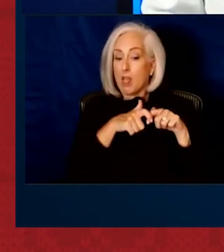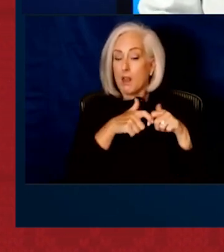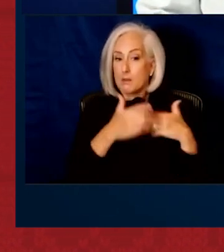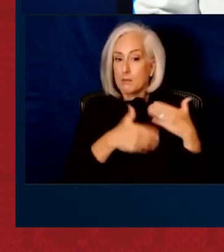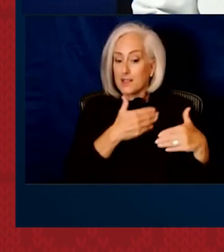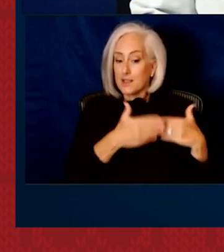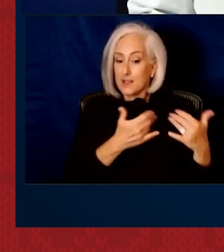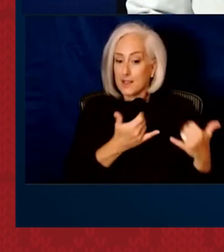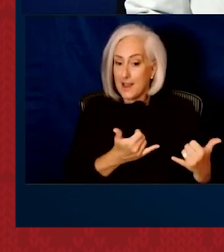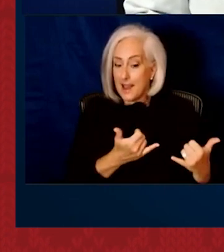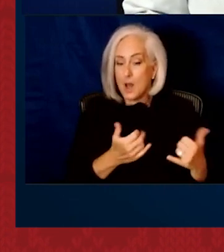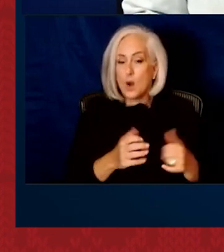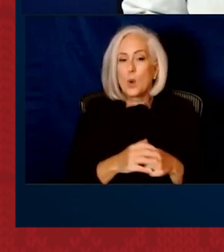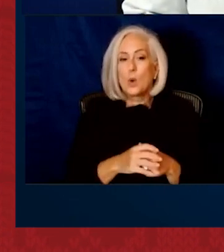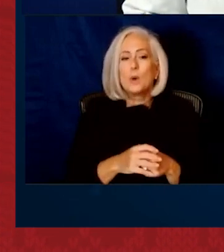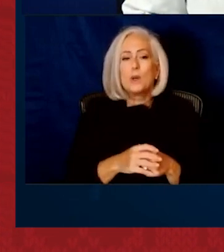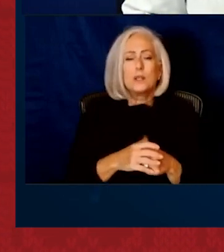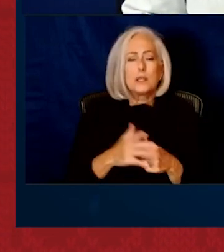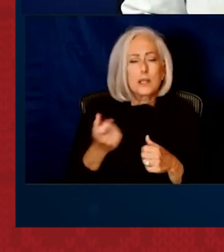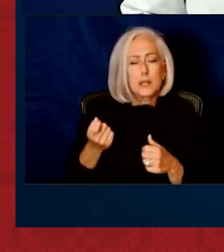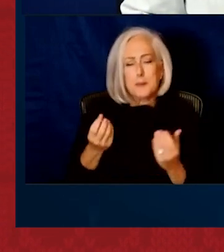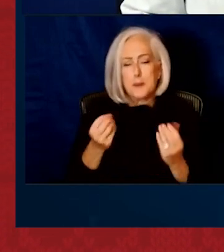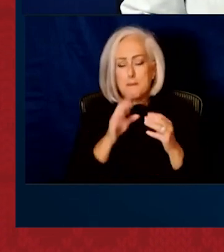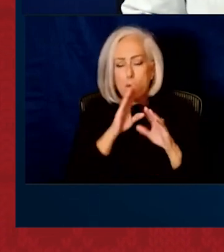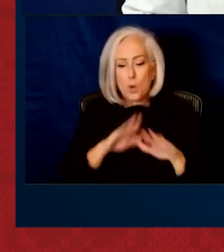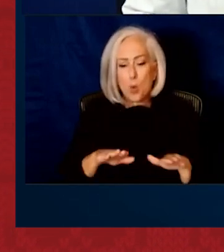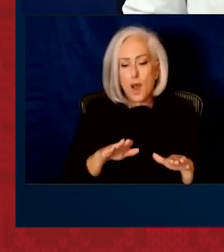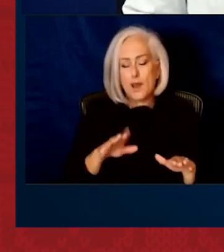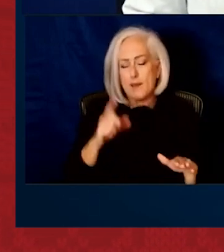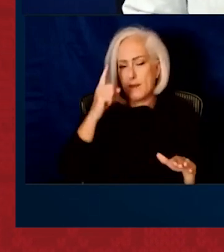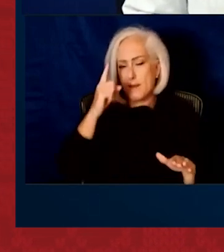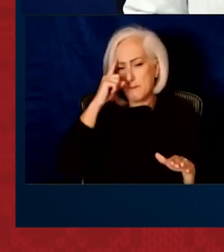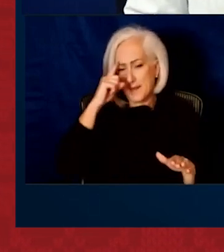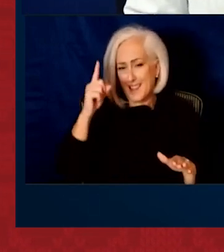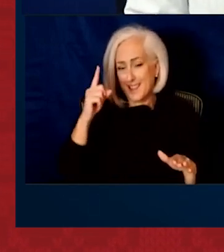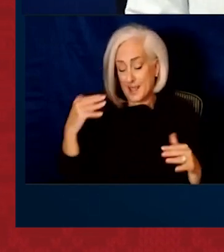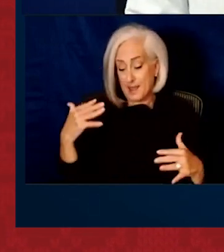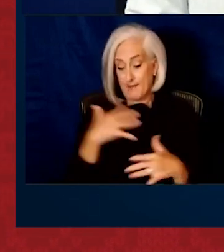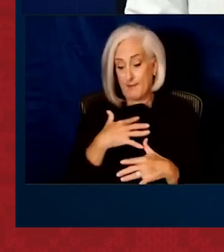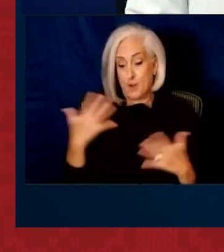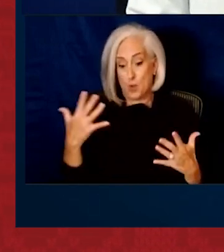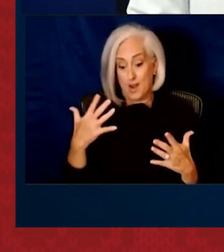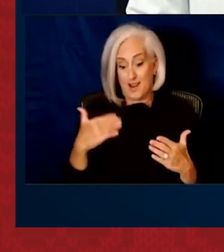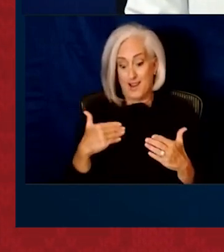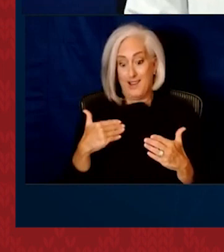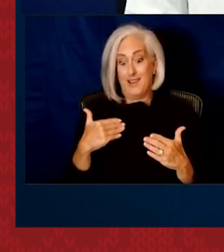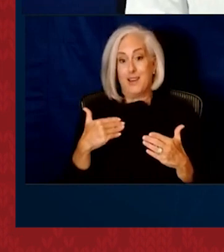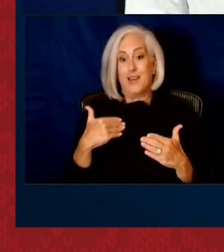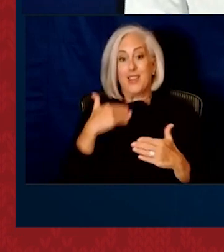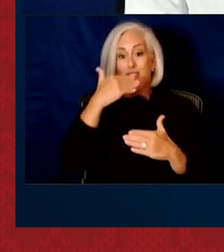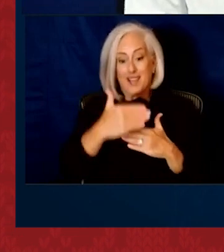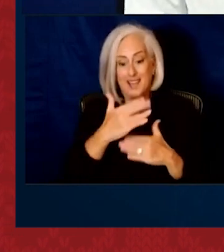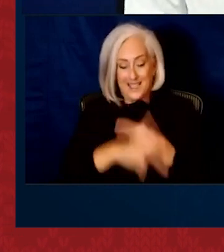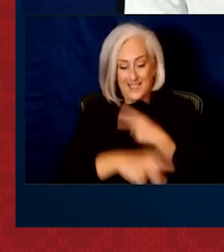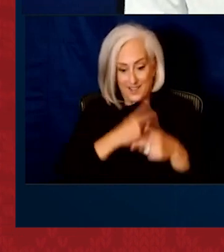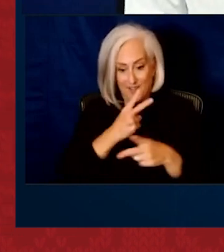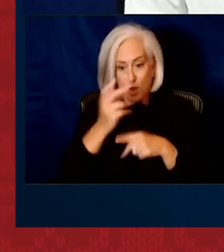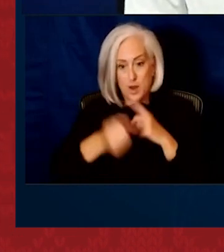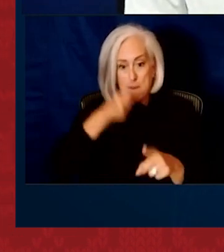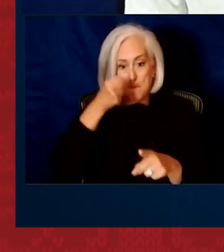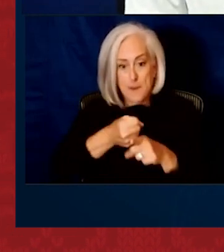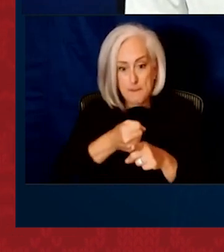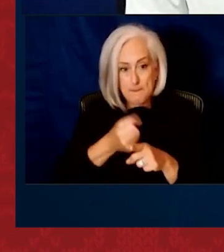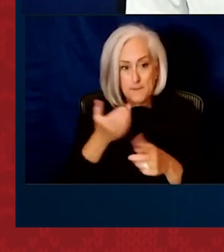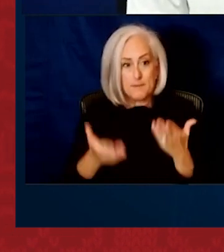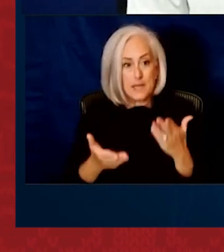But I think the fear is the next variant could come along. Yeah. I'm not hearing of the